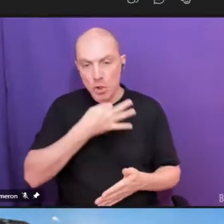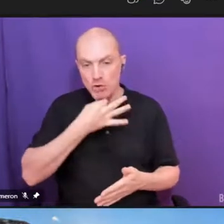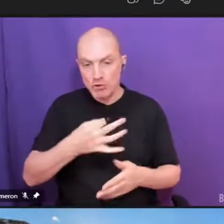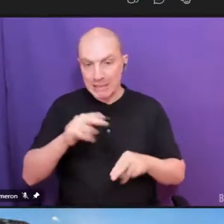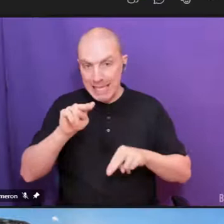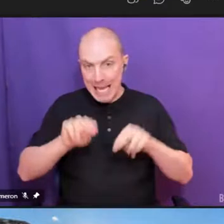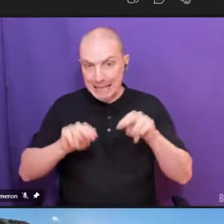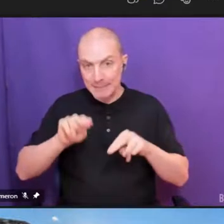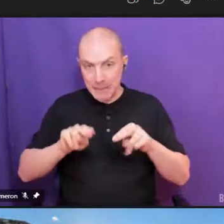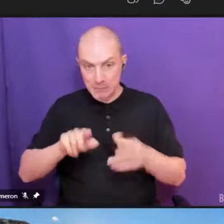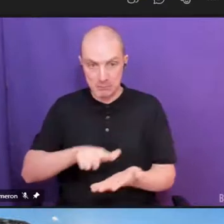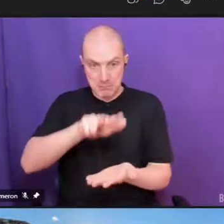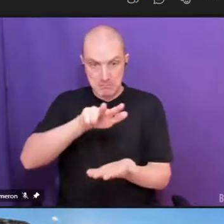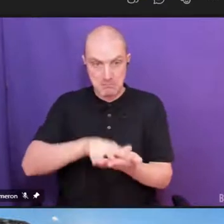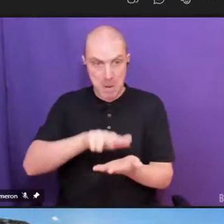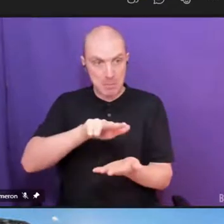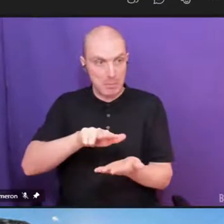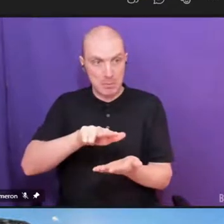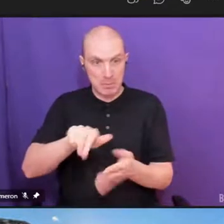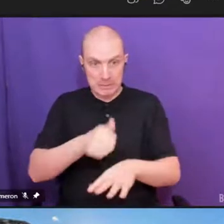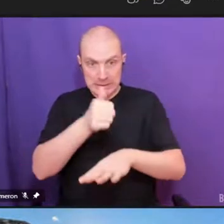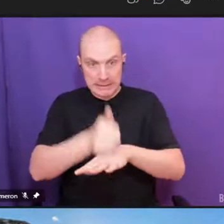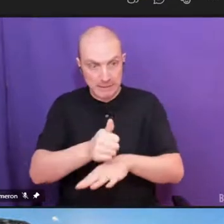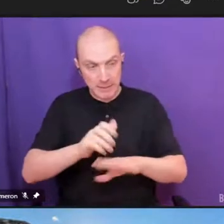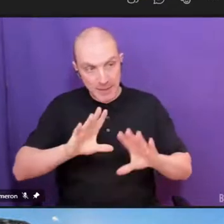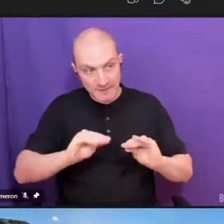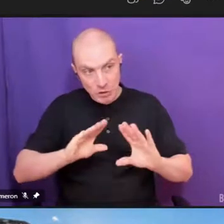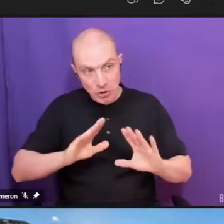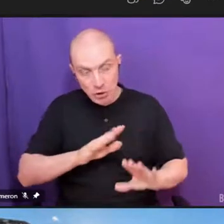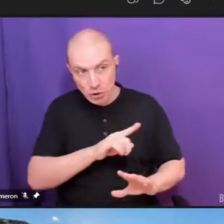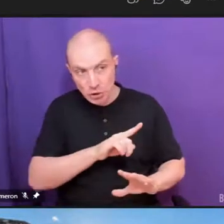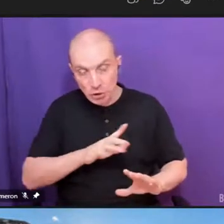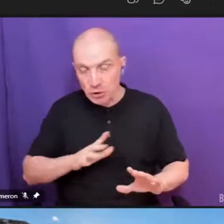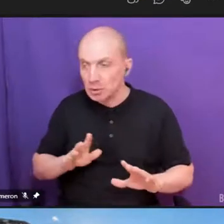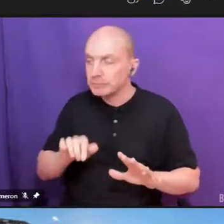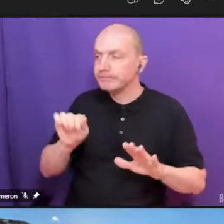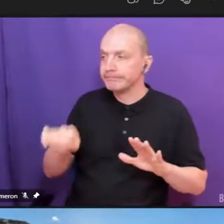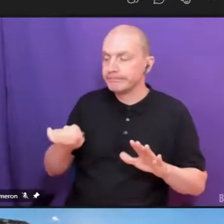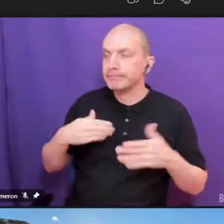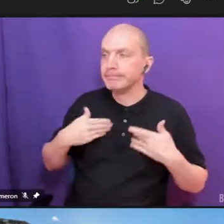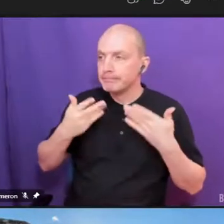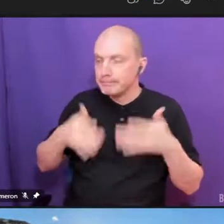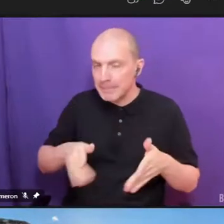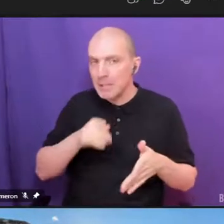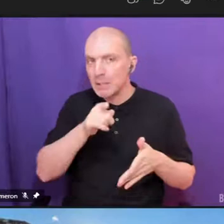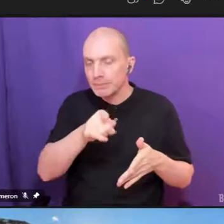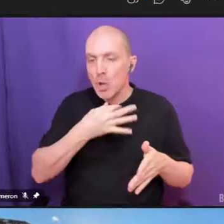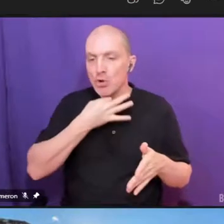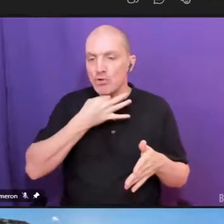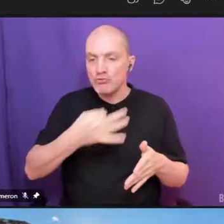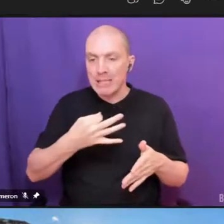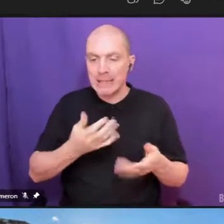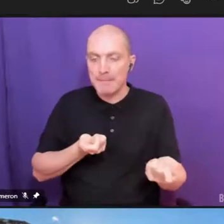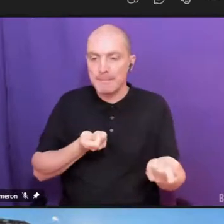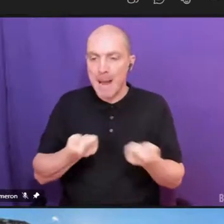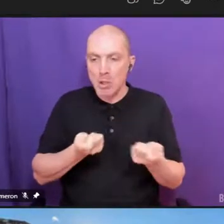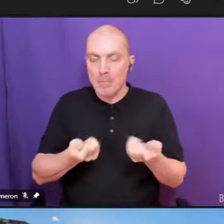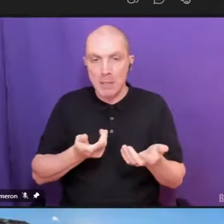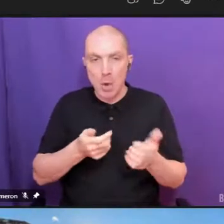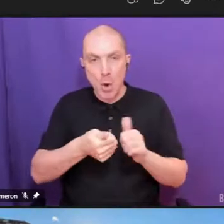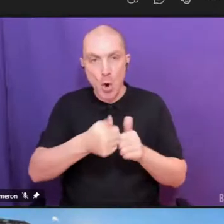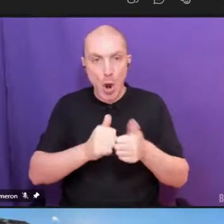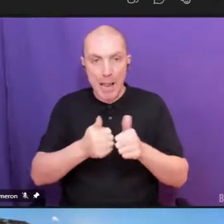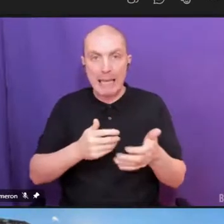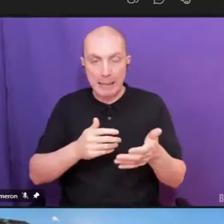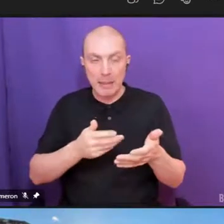messages? We have worked quite closely with our colleagues in risk management and insurance around producing bulletins, and